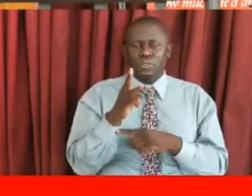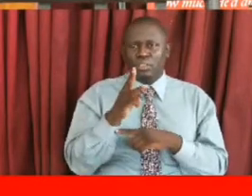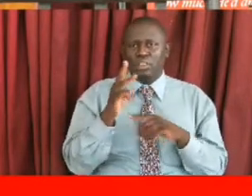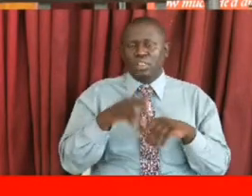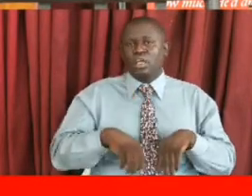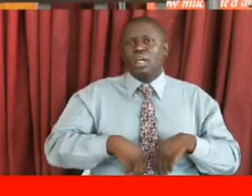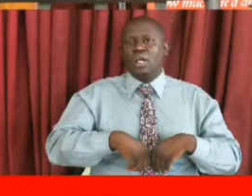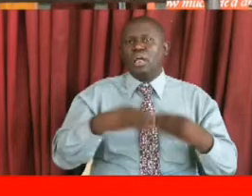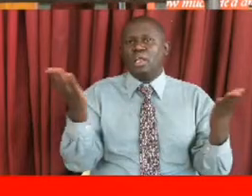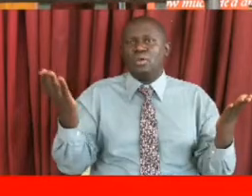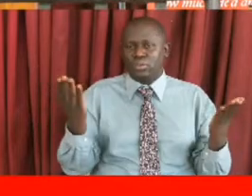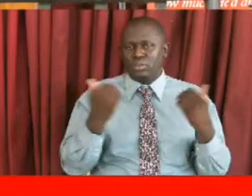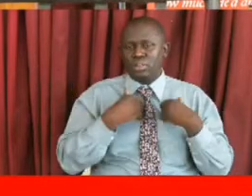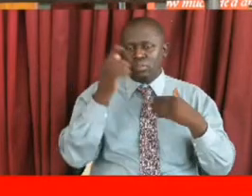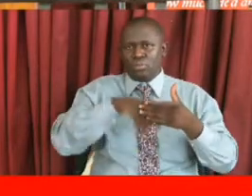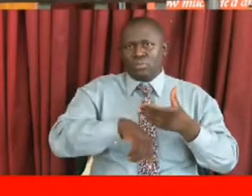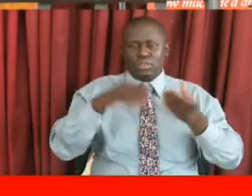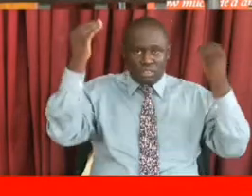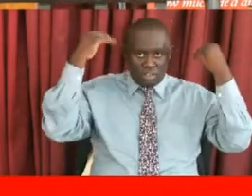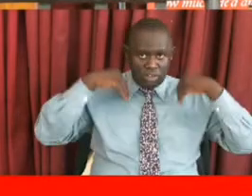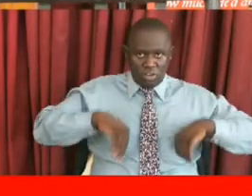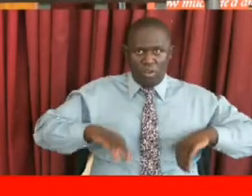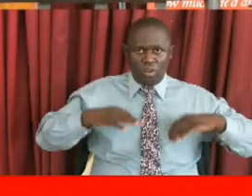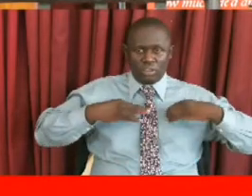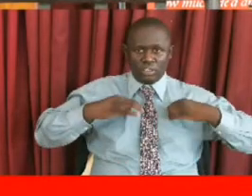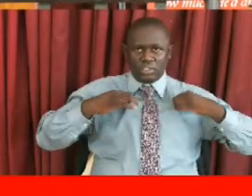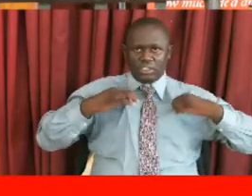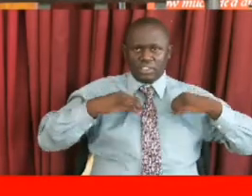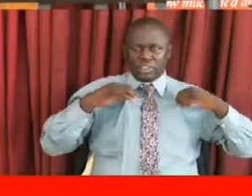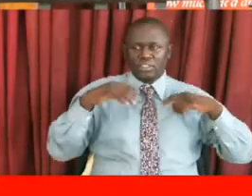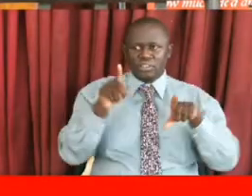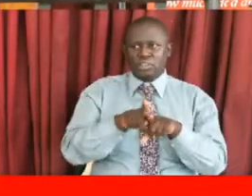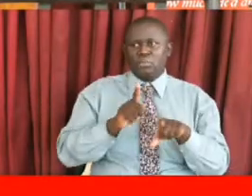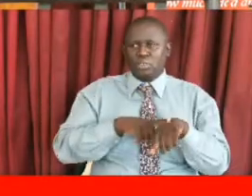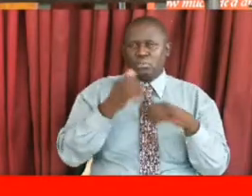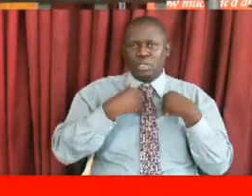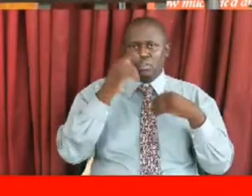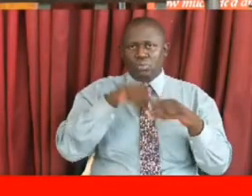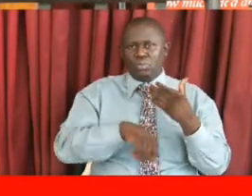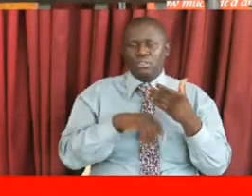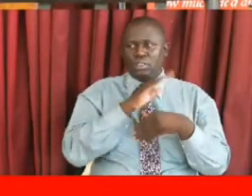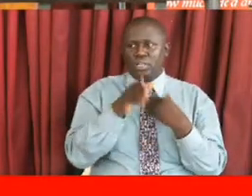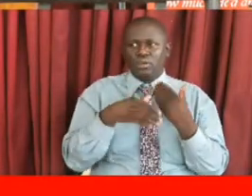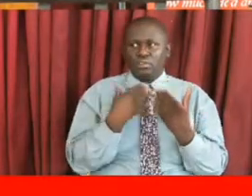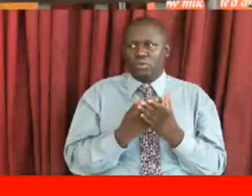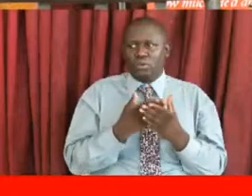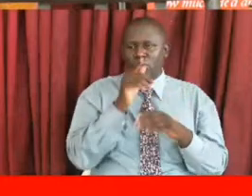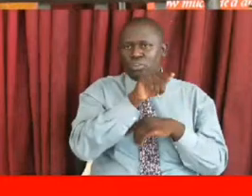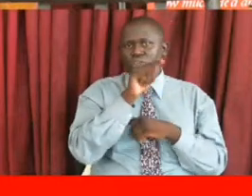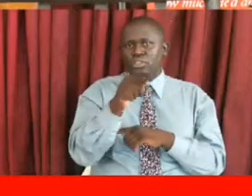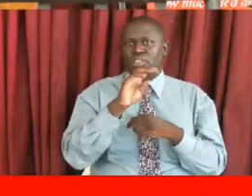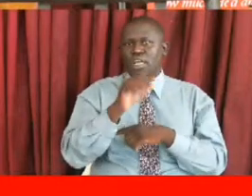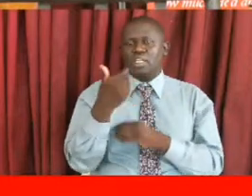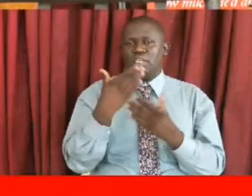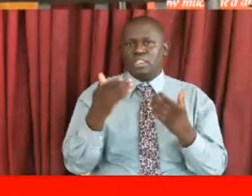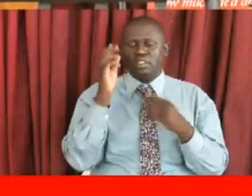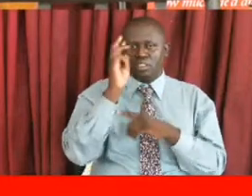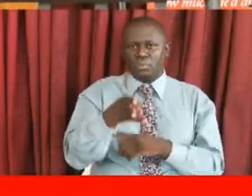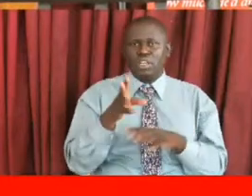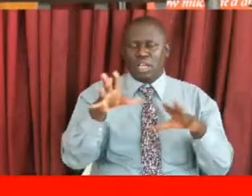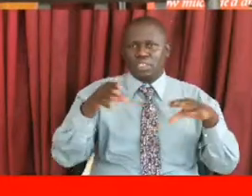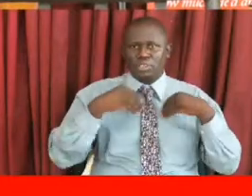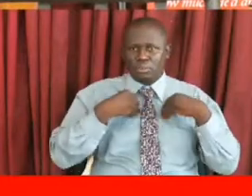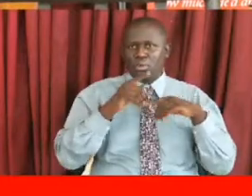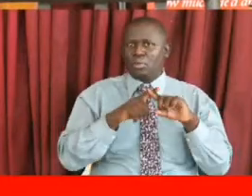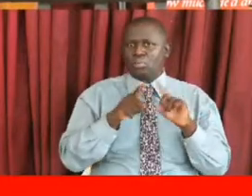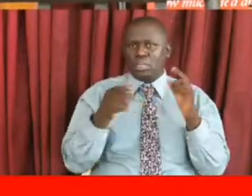dress keep your hair long as a sister short as a brother and do everything else but there is